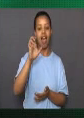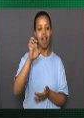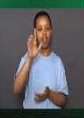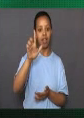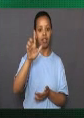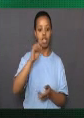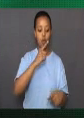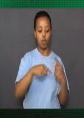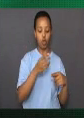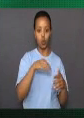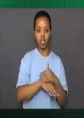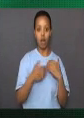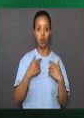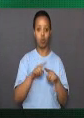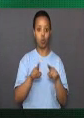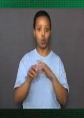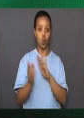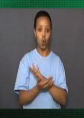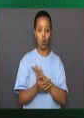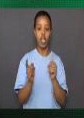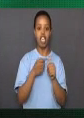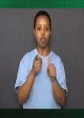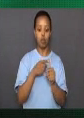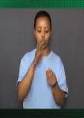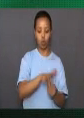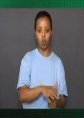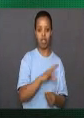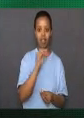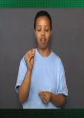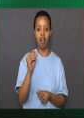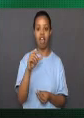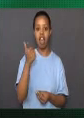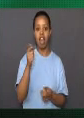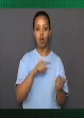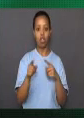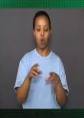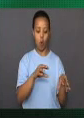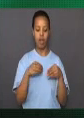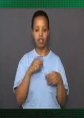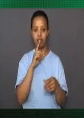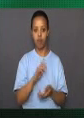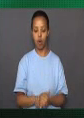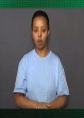are different, one is dominant and the other is recessive.